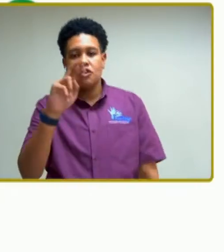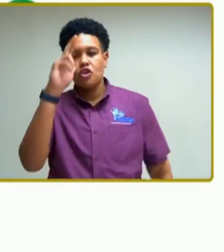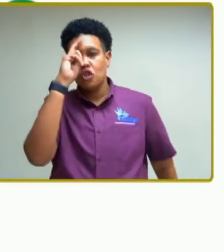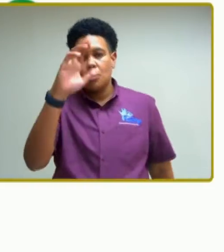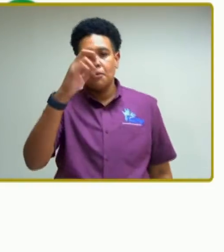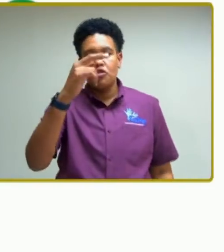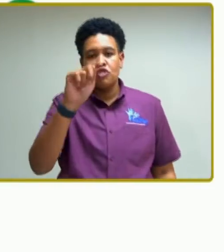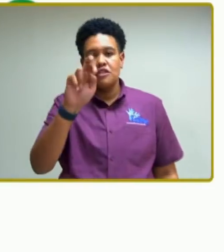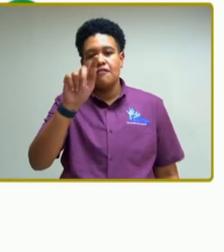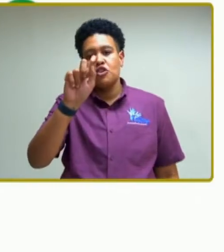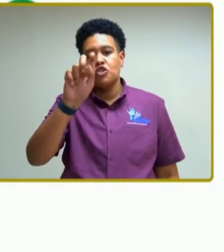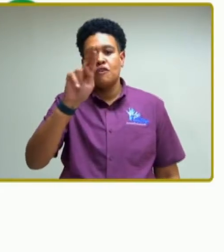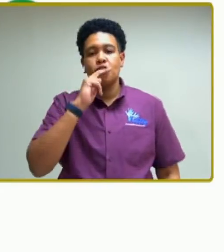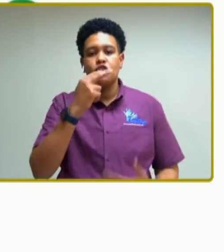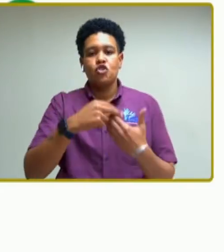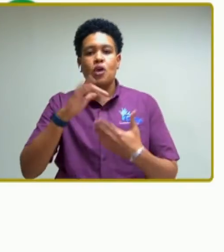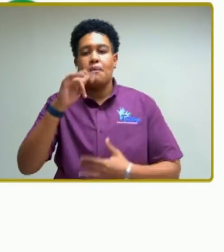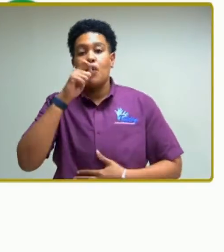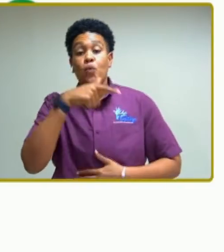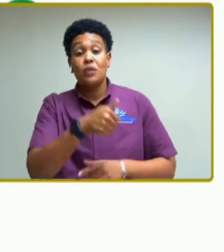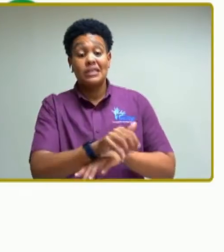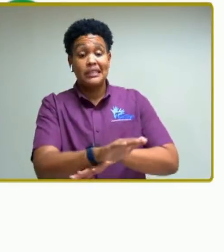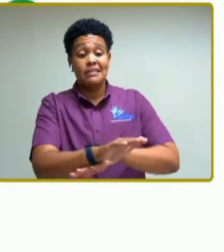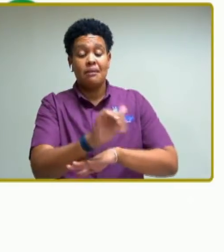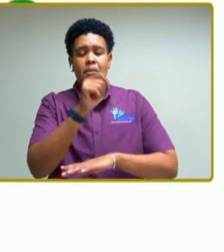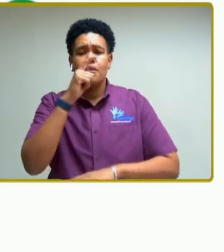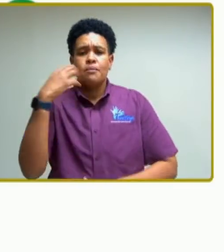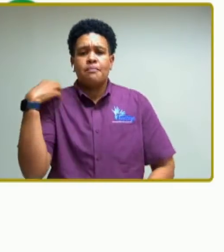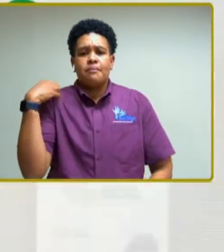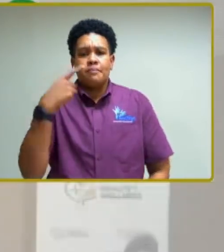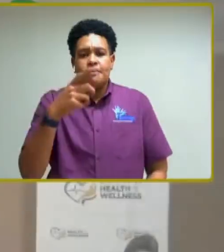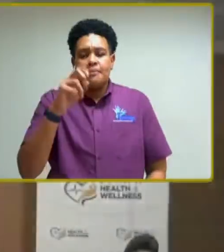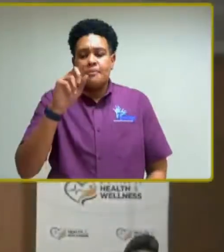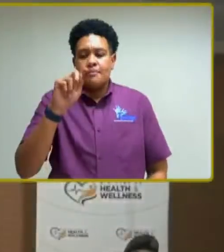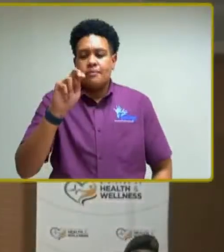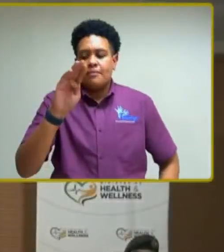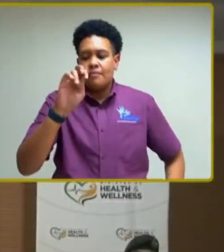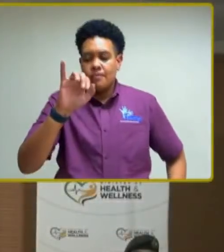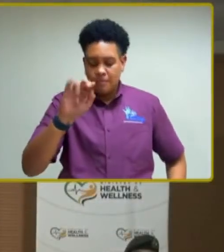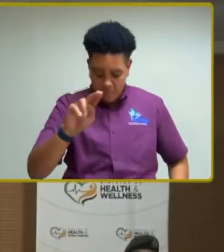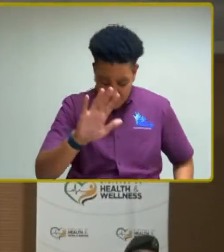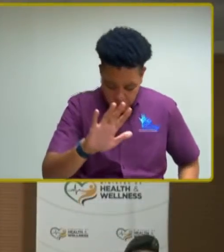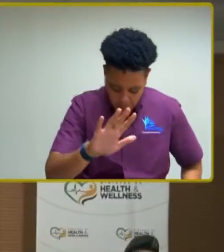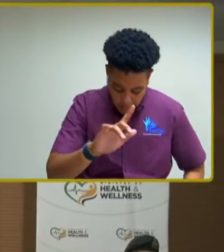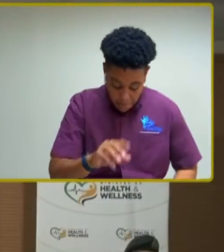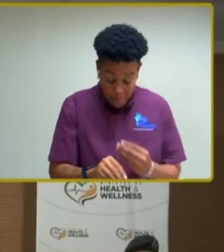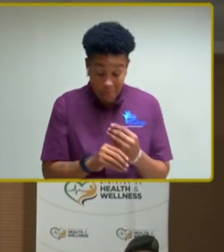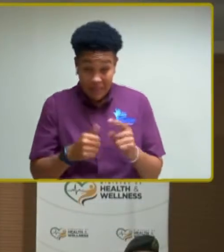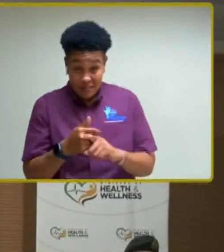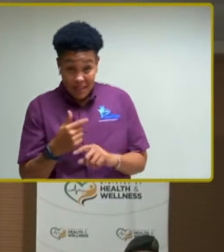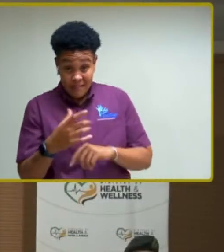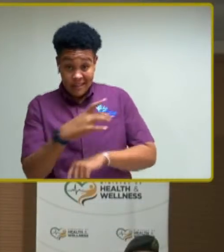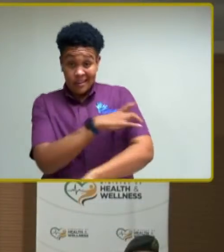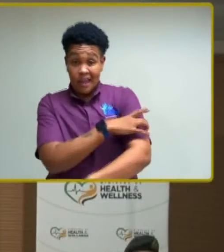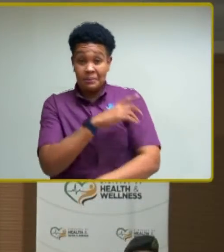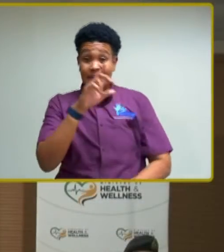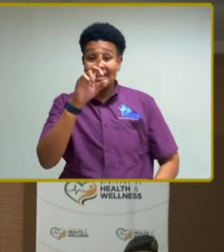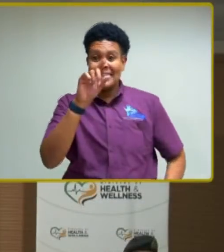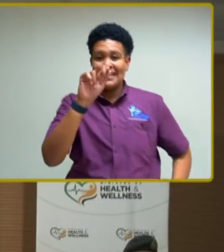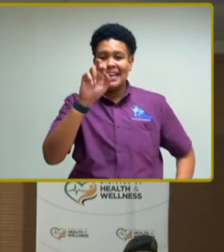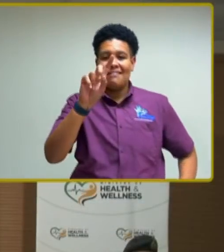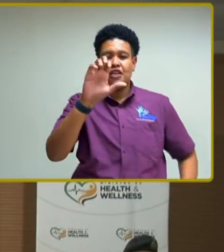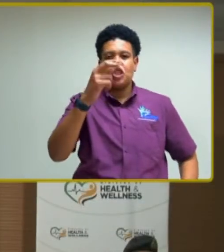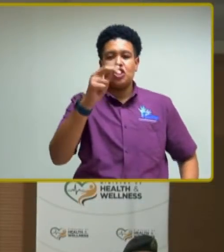Christopher Tufton, is joined this evening by the Permanent Secretary, Mr. Dunstan Bryan, Captain David Chingfong,